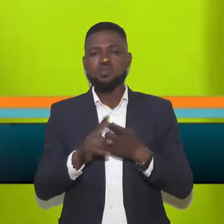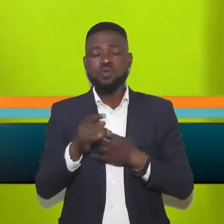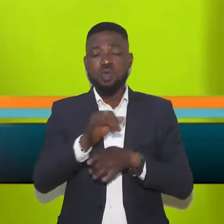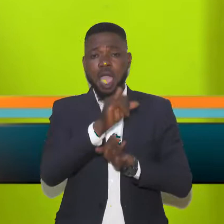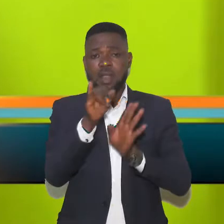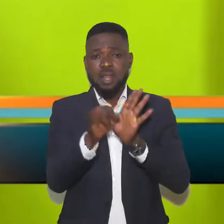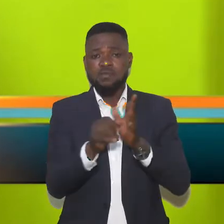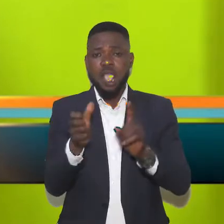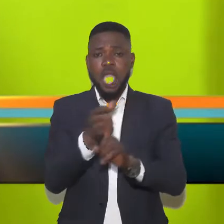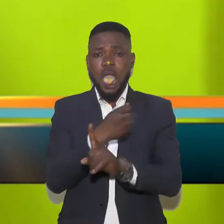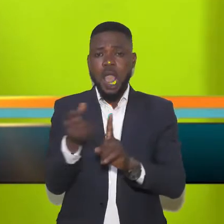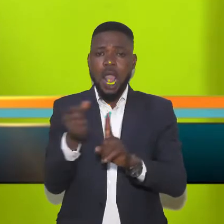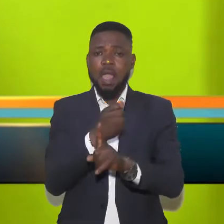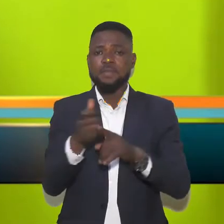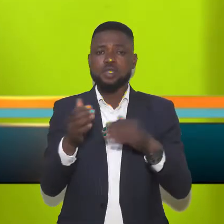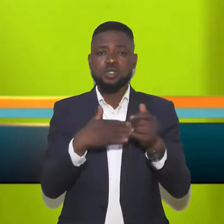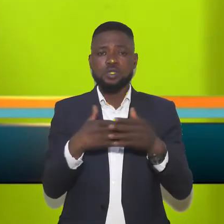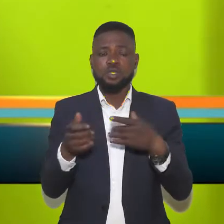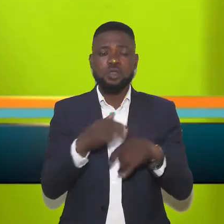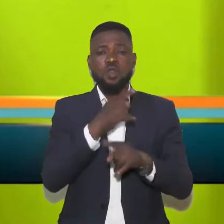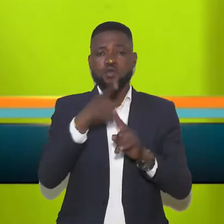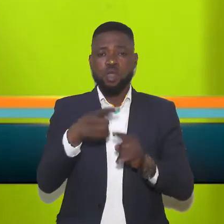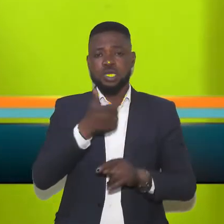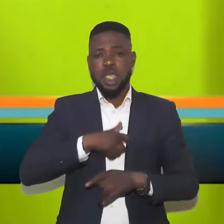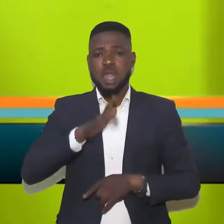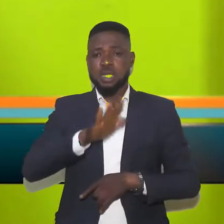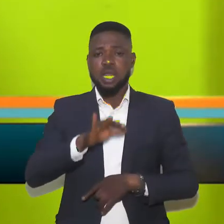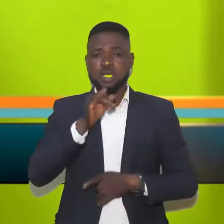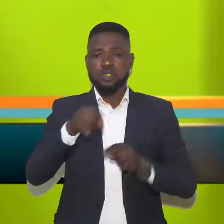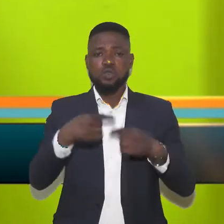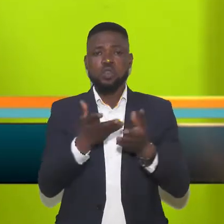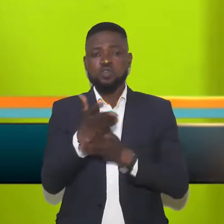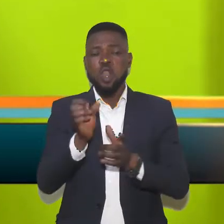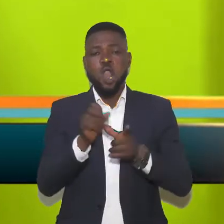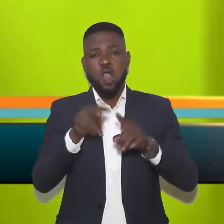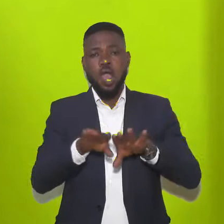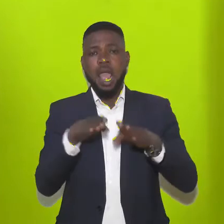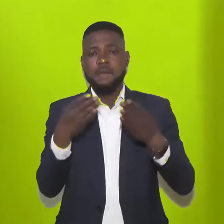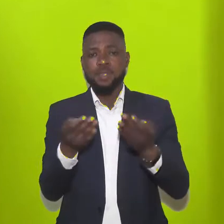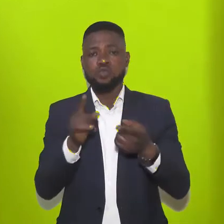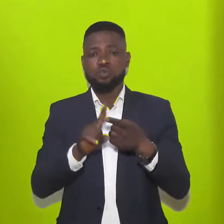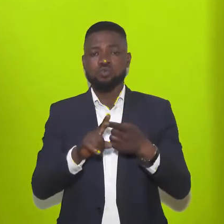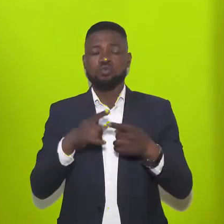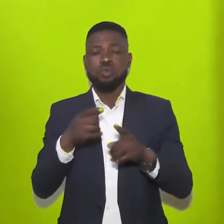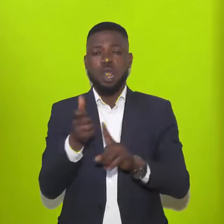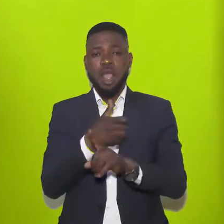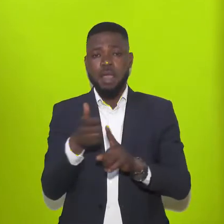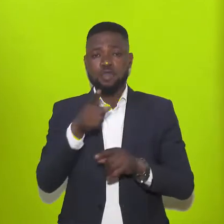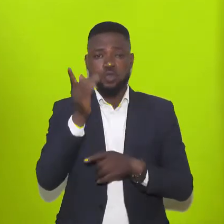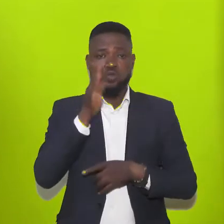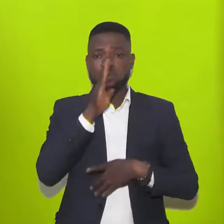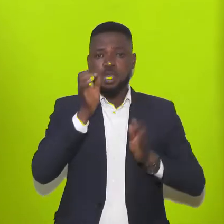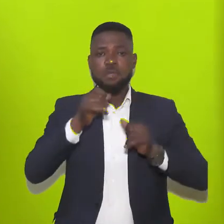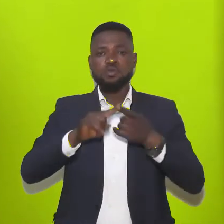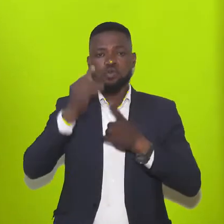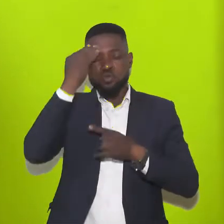identify abuse issues when any child is going through or being exposed to abuse, and then you'll be able to